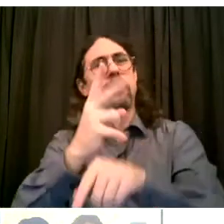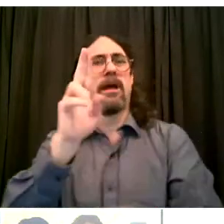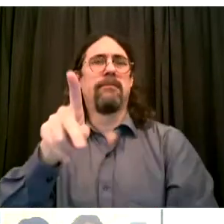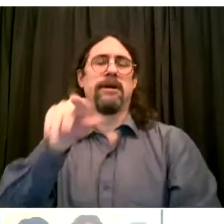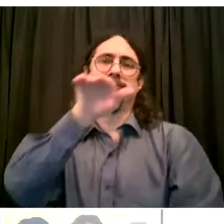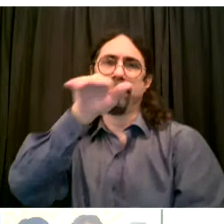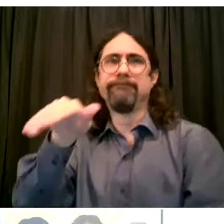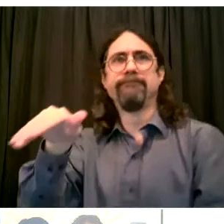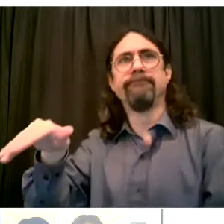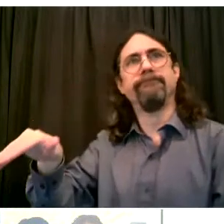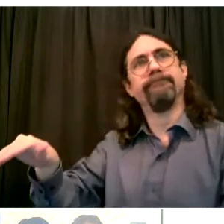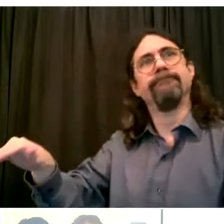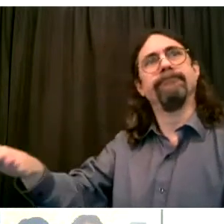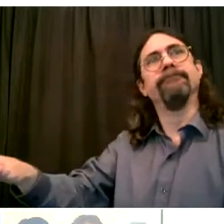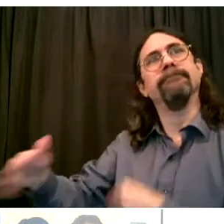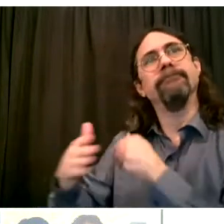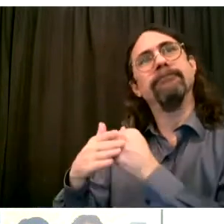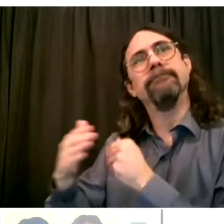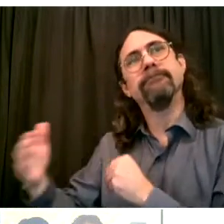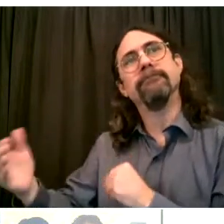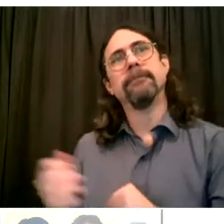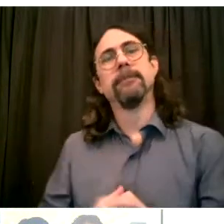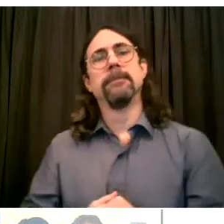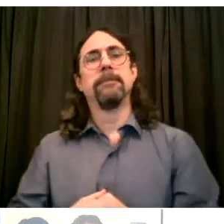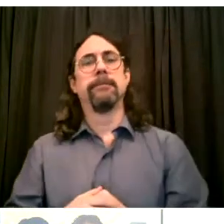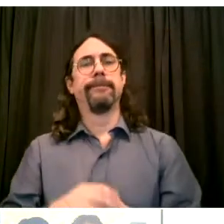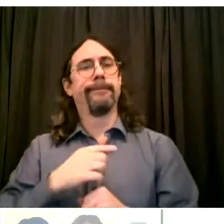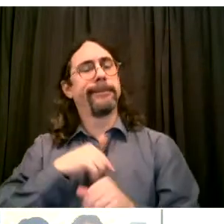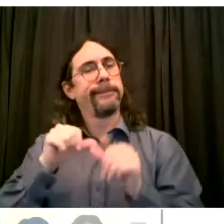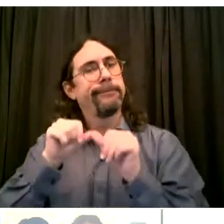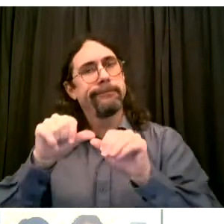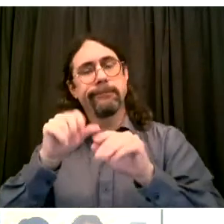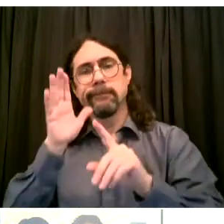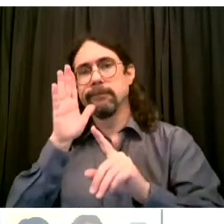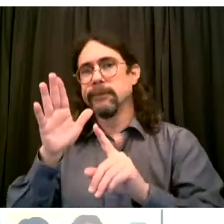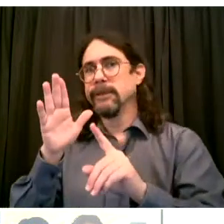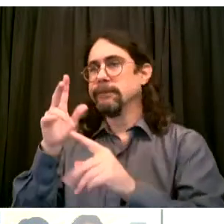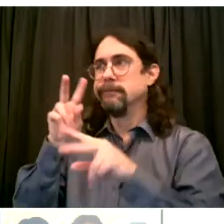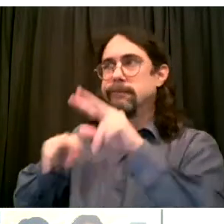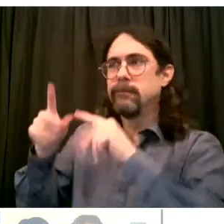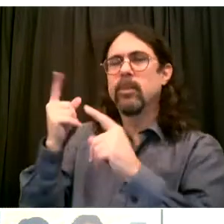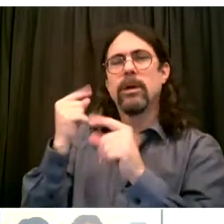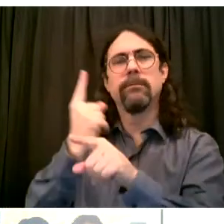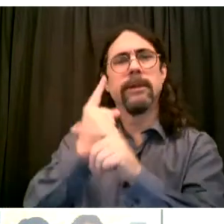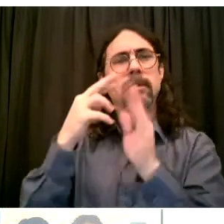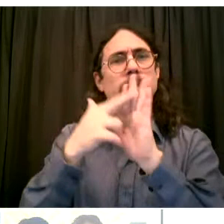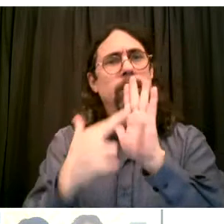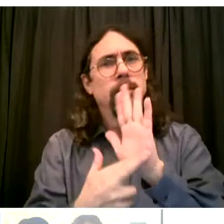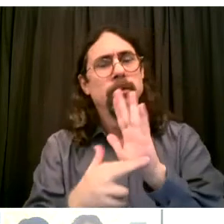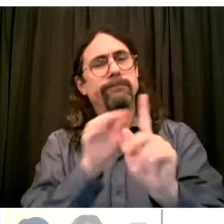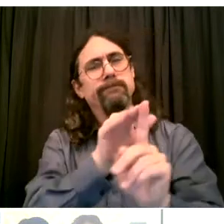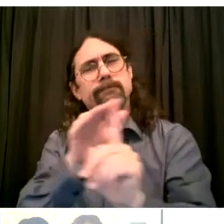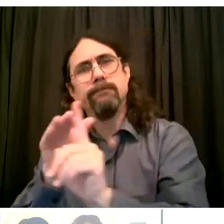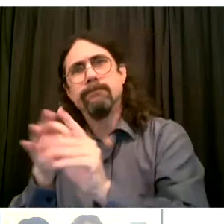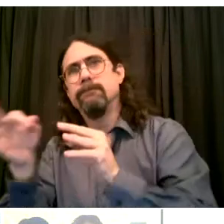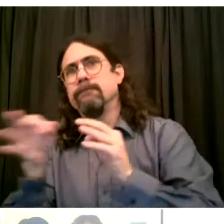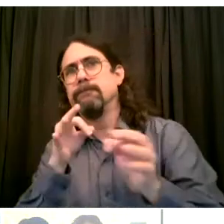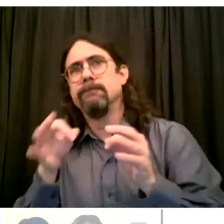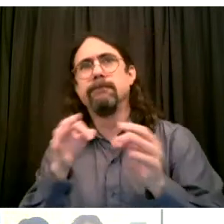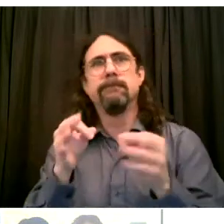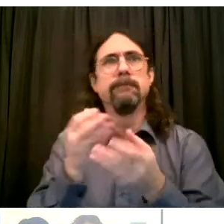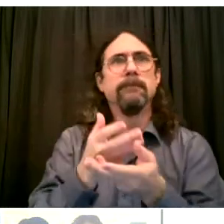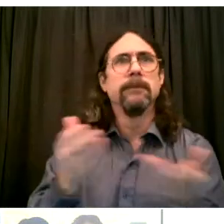preventive measures, strengthening them where we can, particularly, for example, with the mask guidance that the